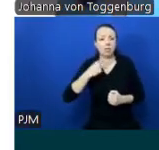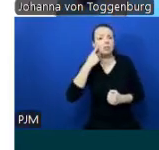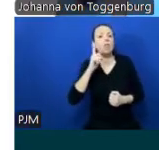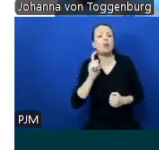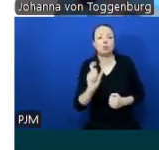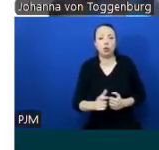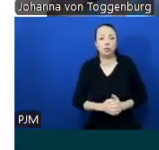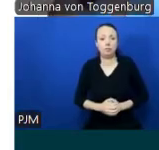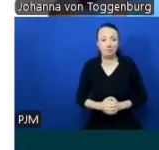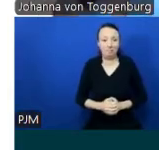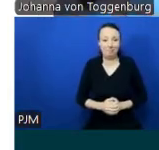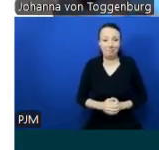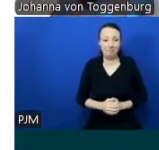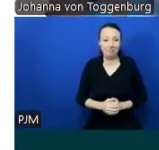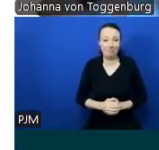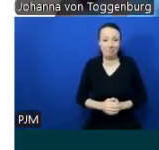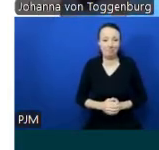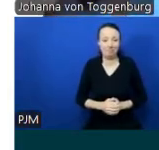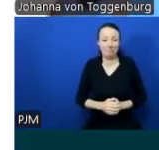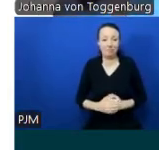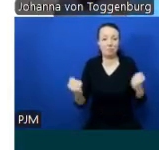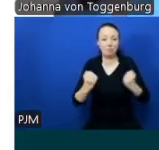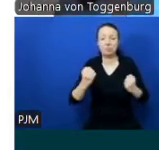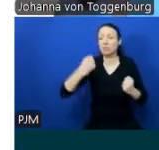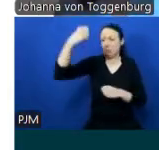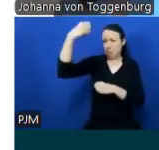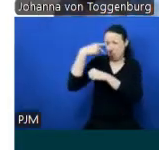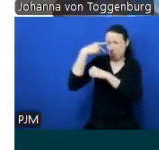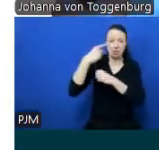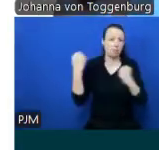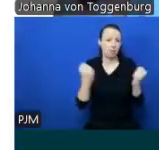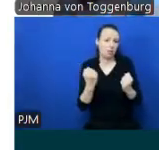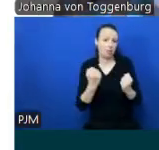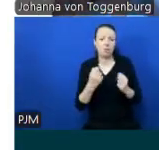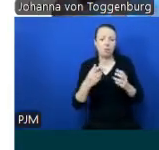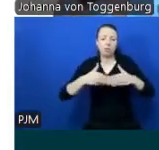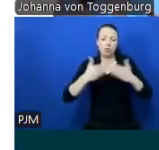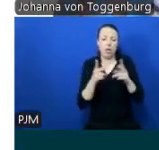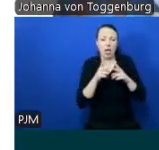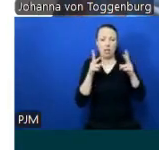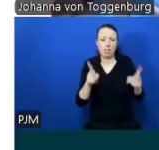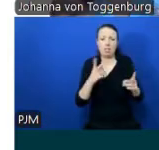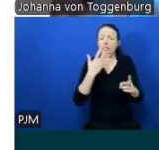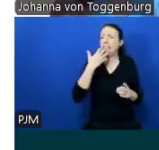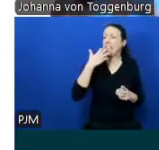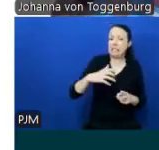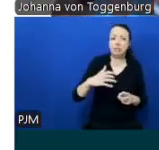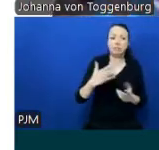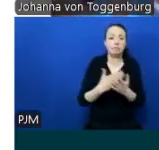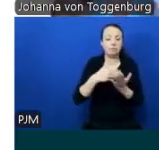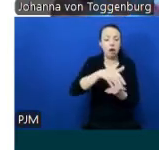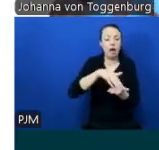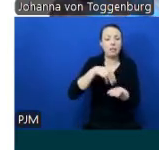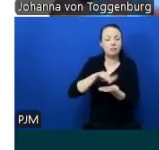and not just that it's increasing the heat during the day through, for example, asphalt, concrete, and so on,